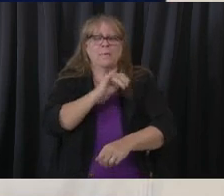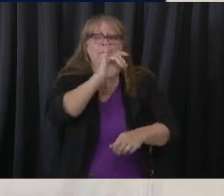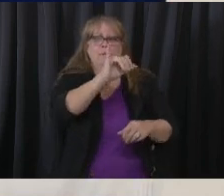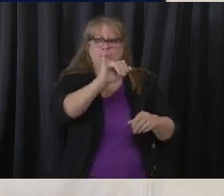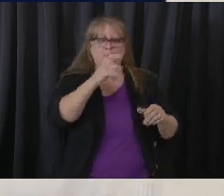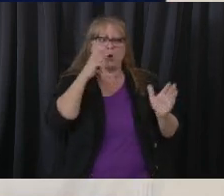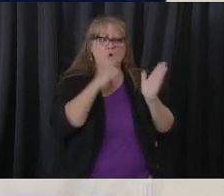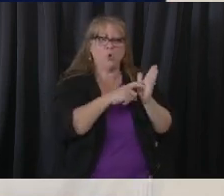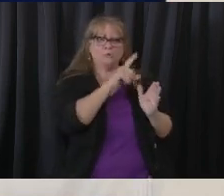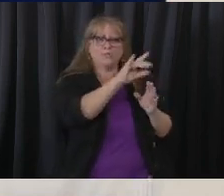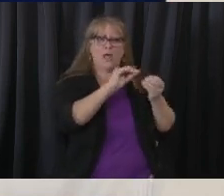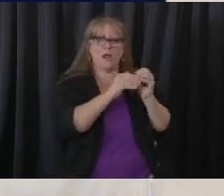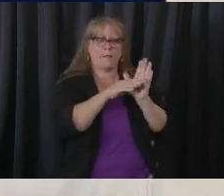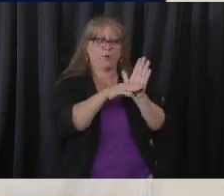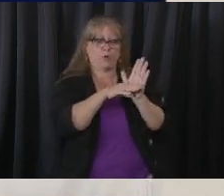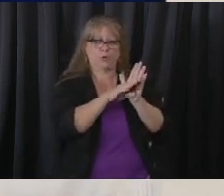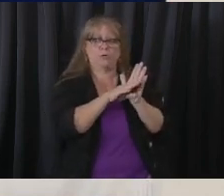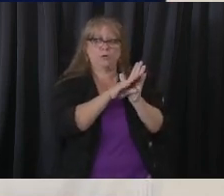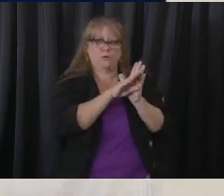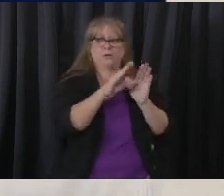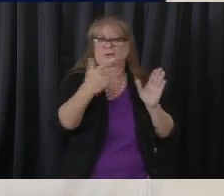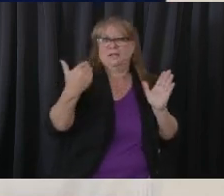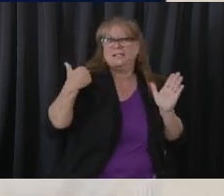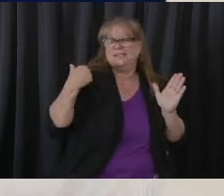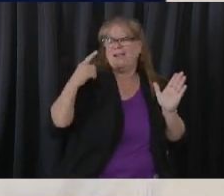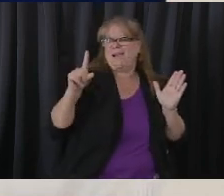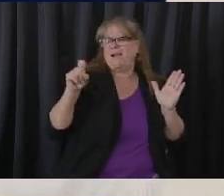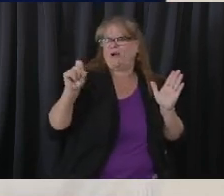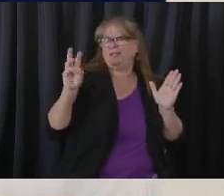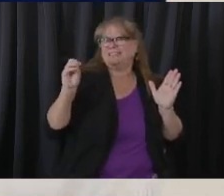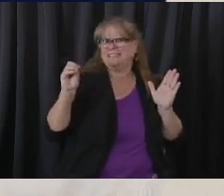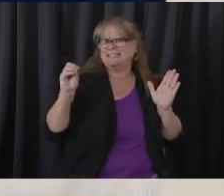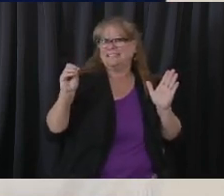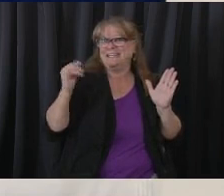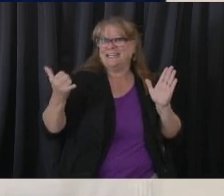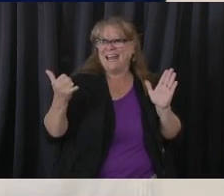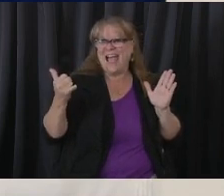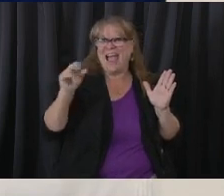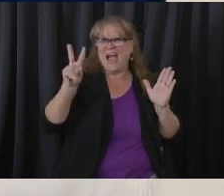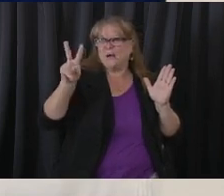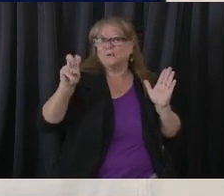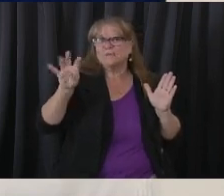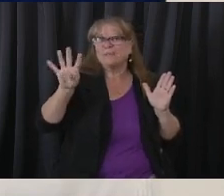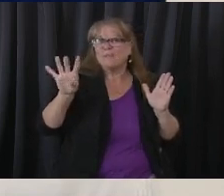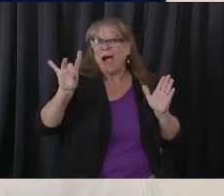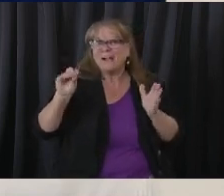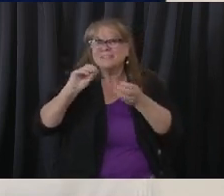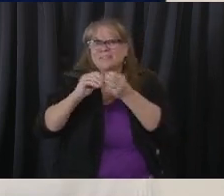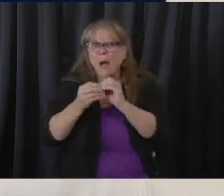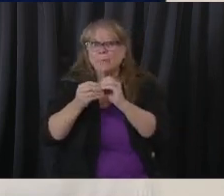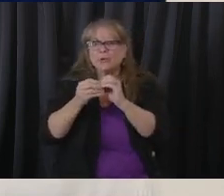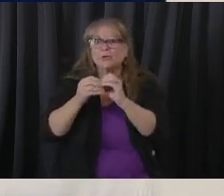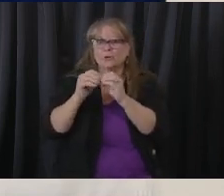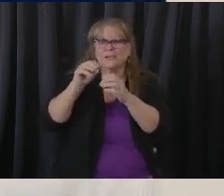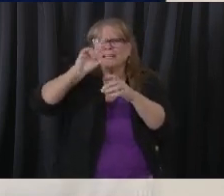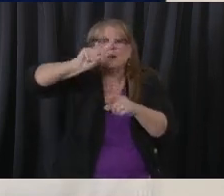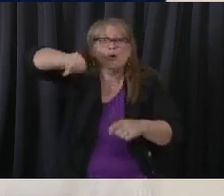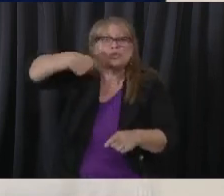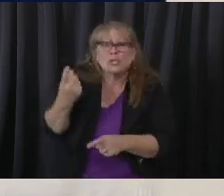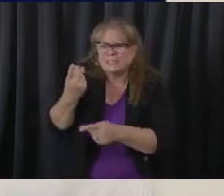about 246 over a 2-week period. So if that were to continue again